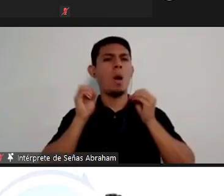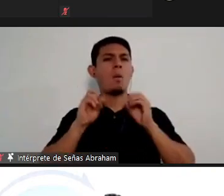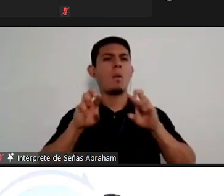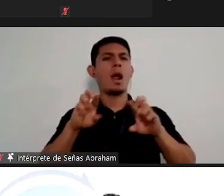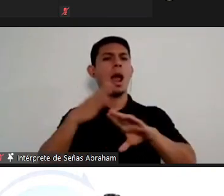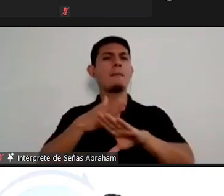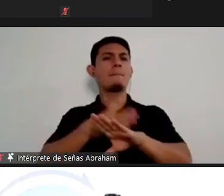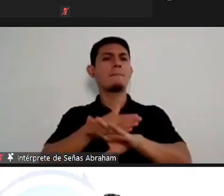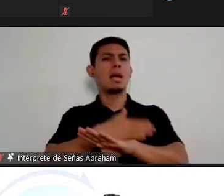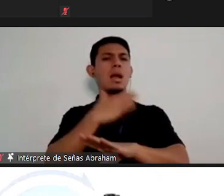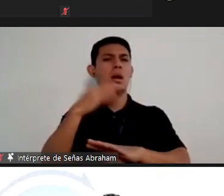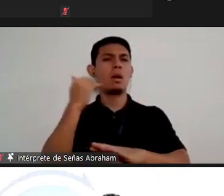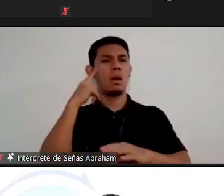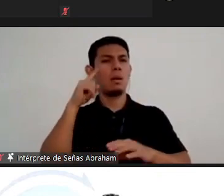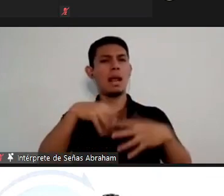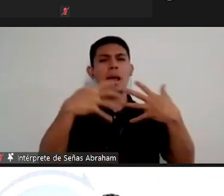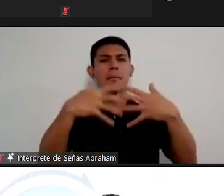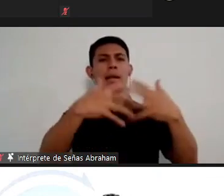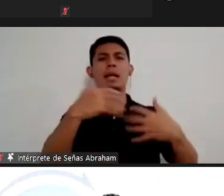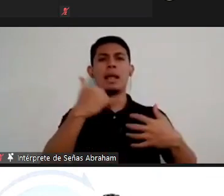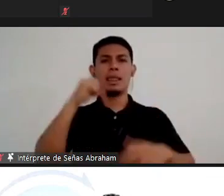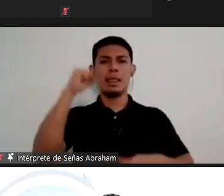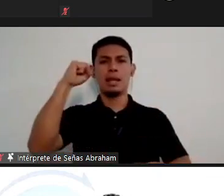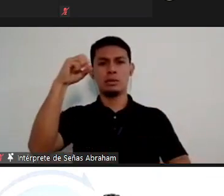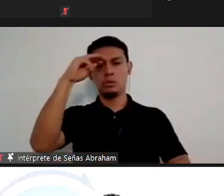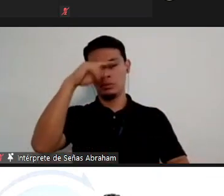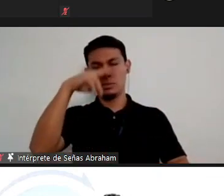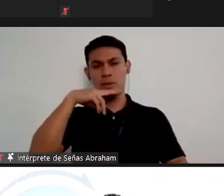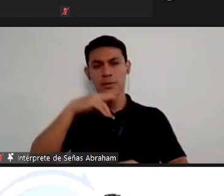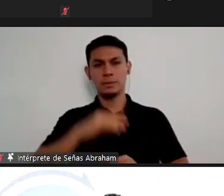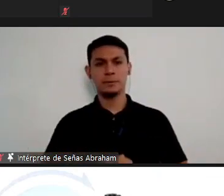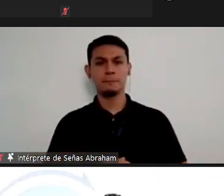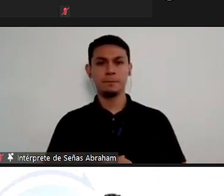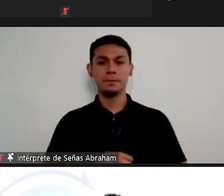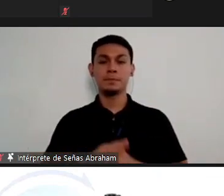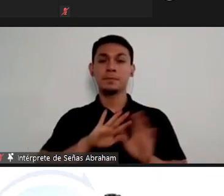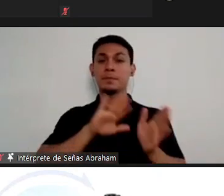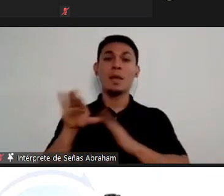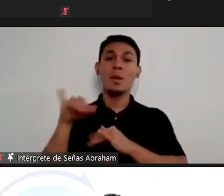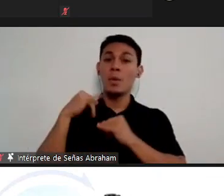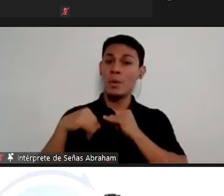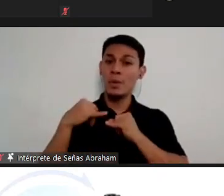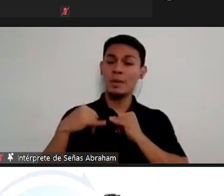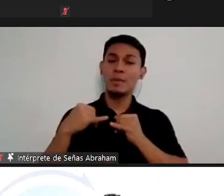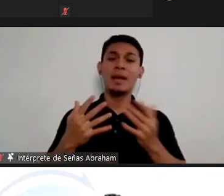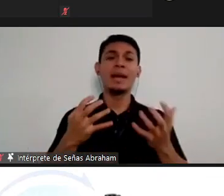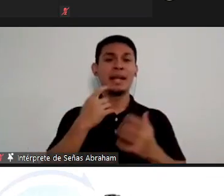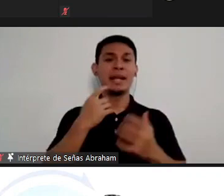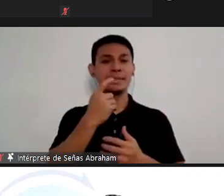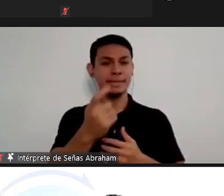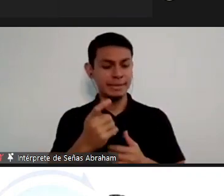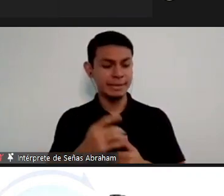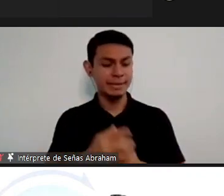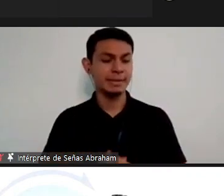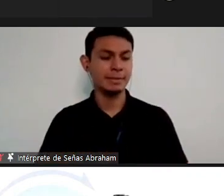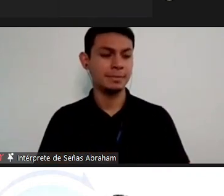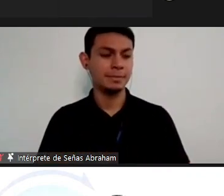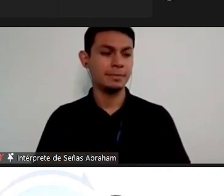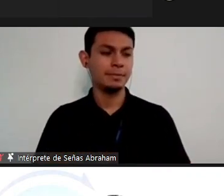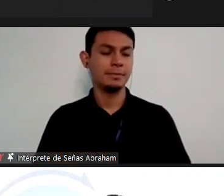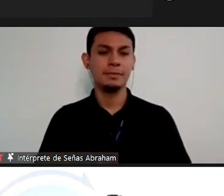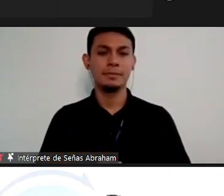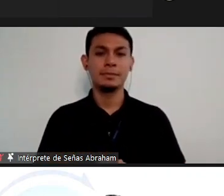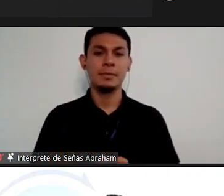and the improvement opportunities in the case of business and human rights and finally i want uh to